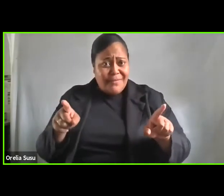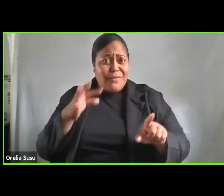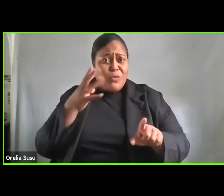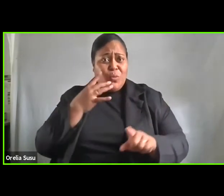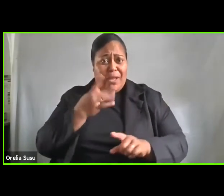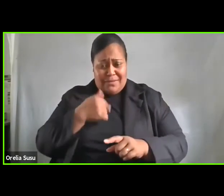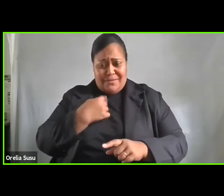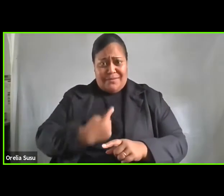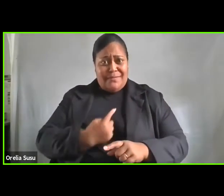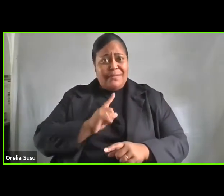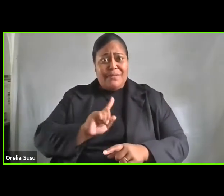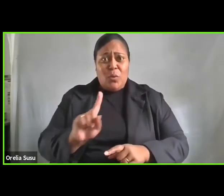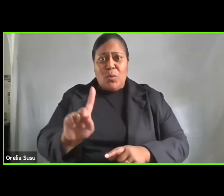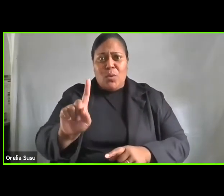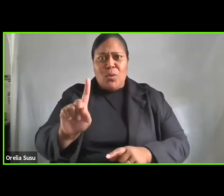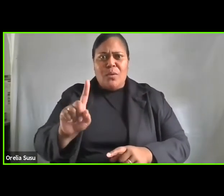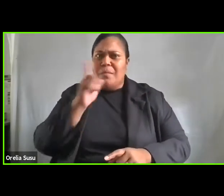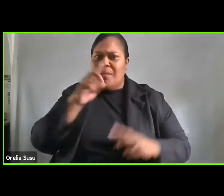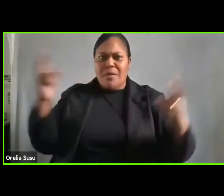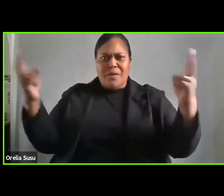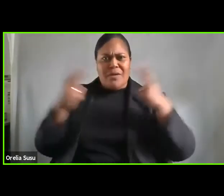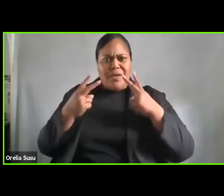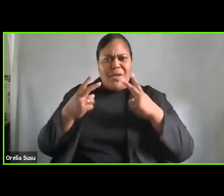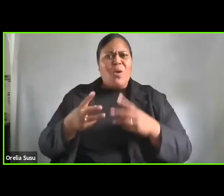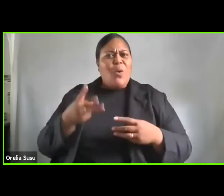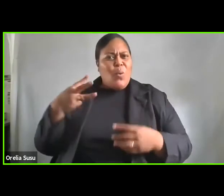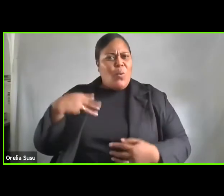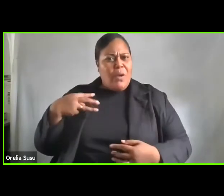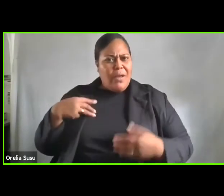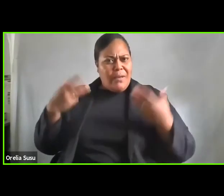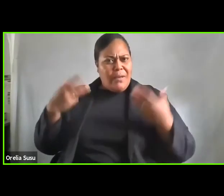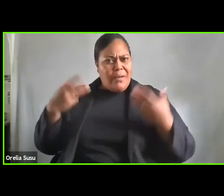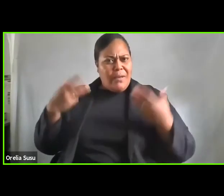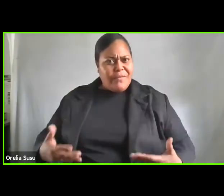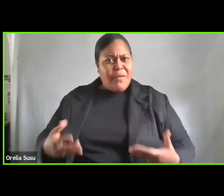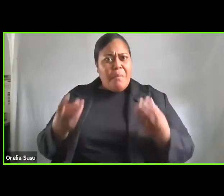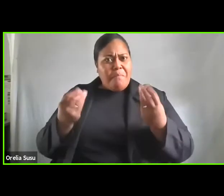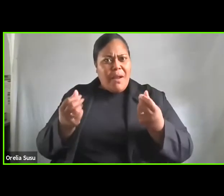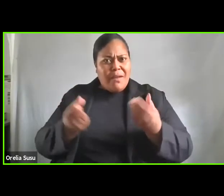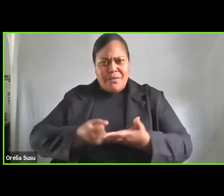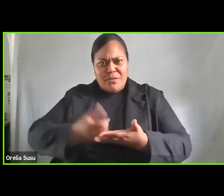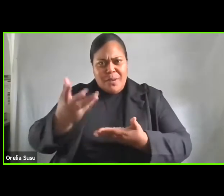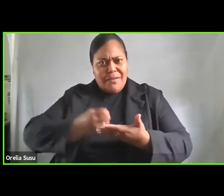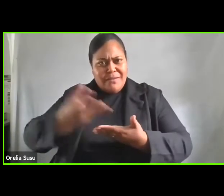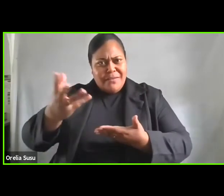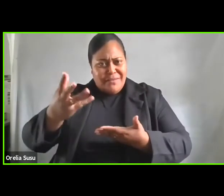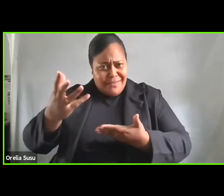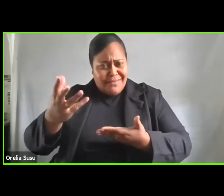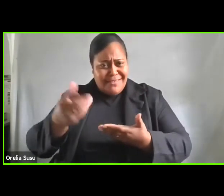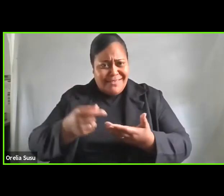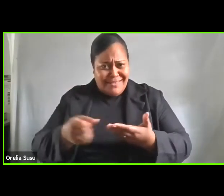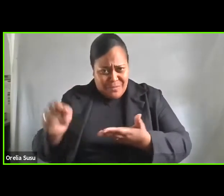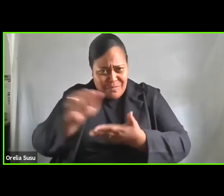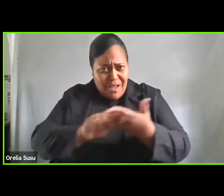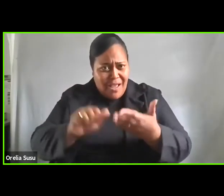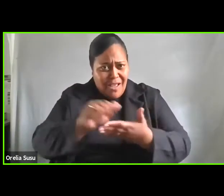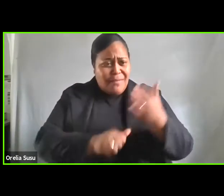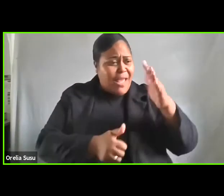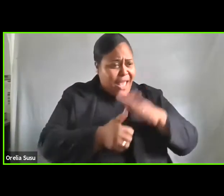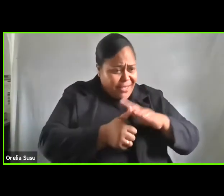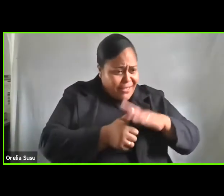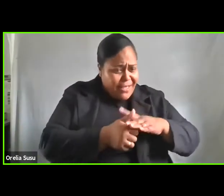world you know the kind of clothes you wear the amount of money that you're spending in the economy the amount of access that you have or don't have